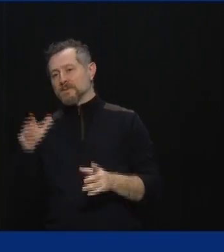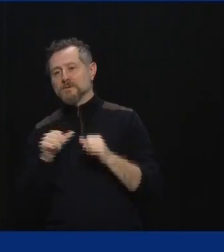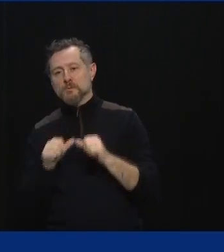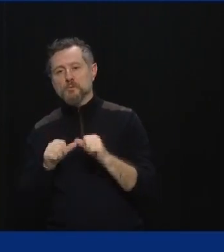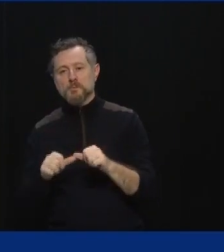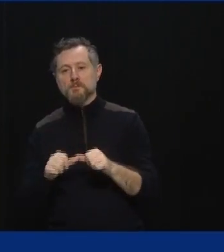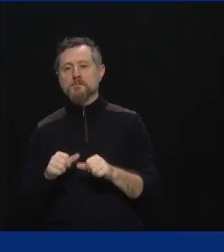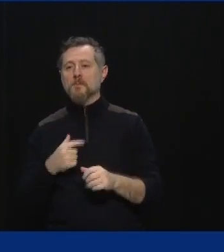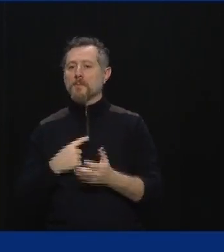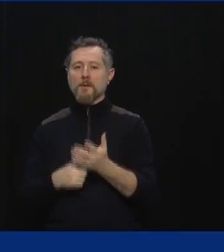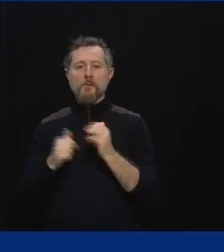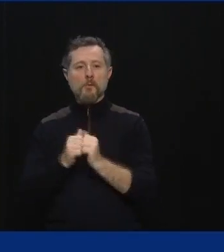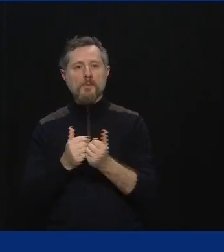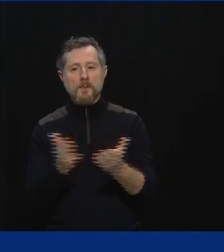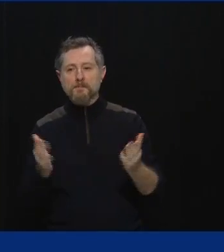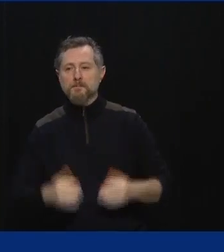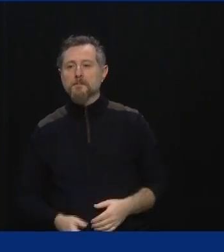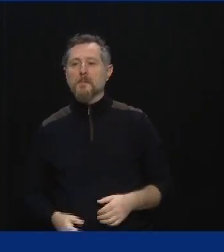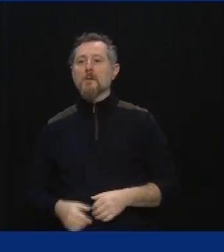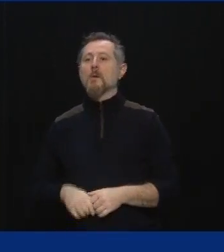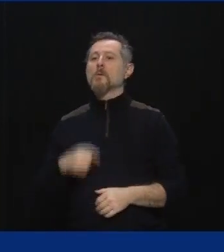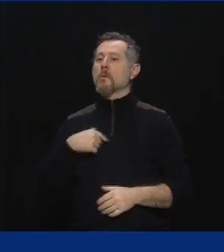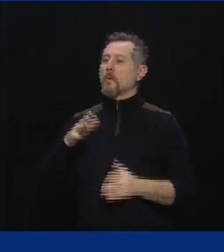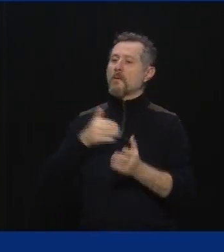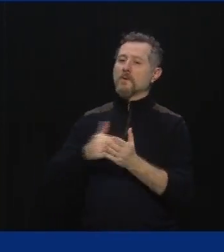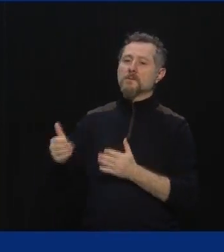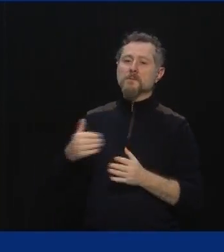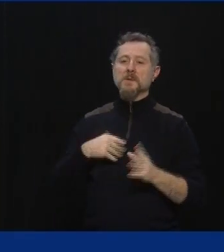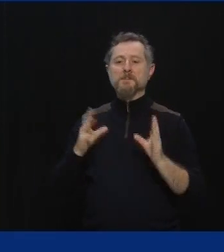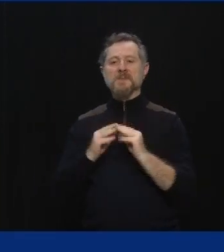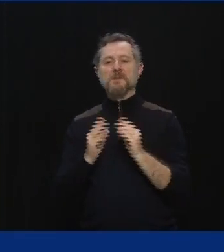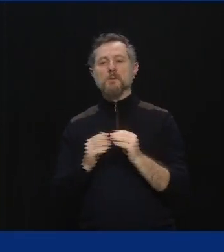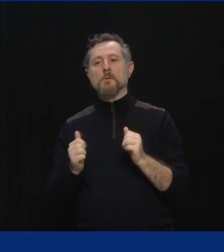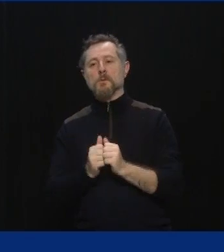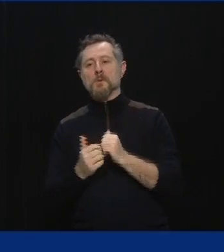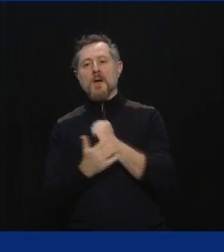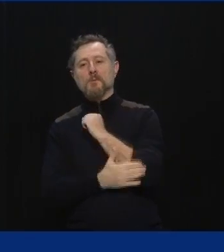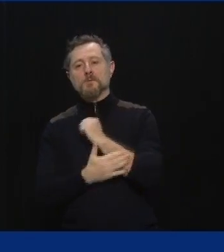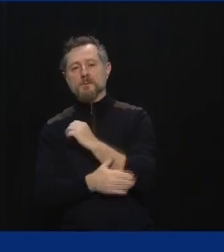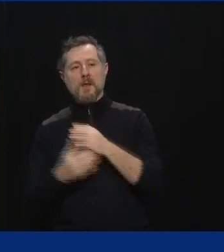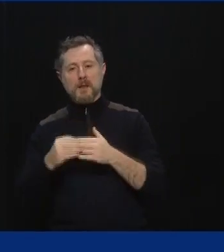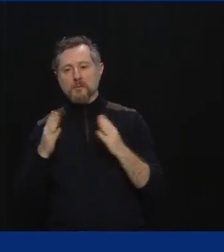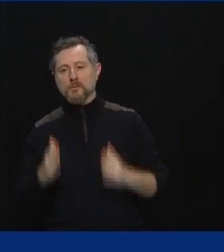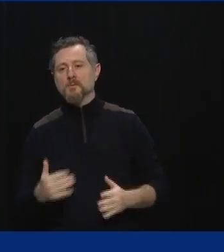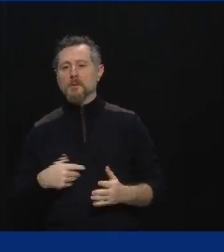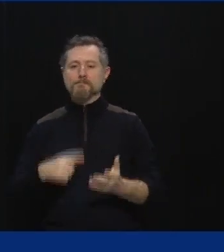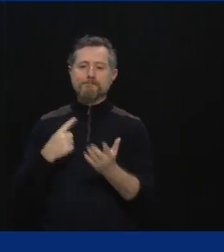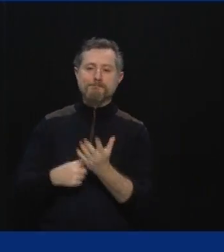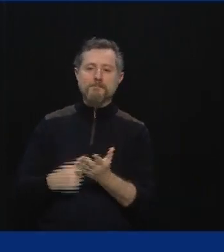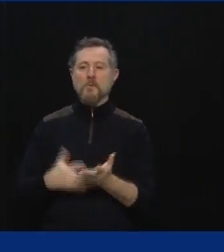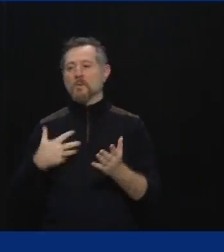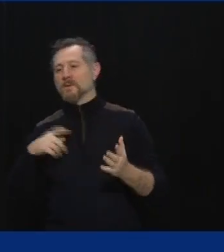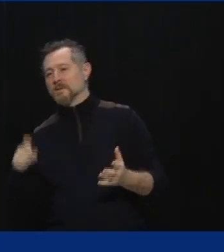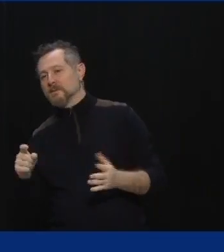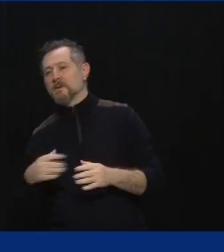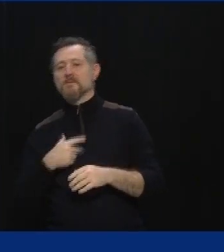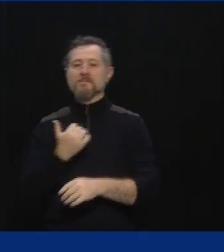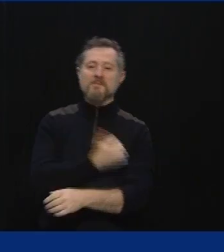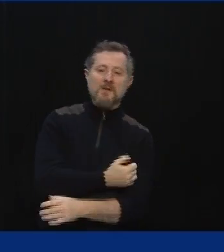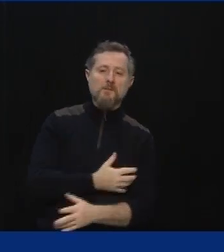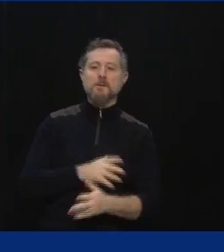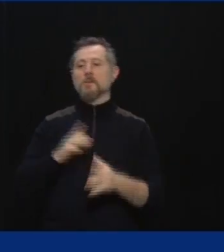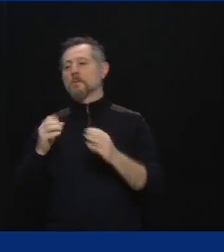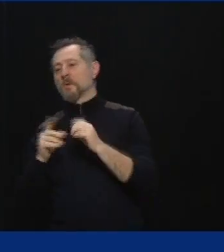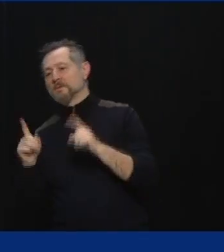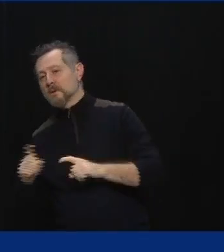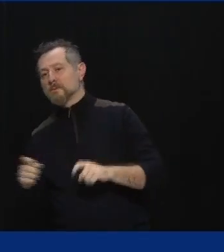as I do on frequent calls with our county leaders. Do you need a mass vac site? Do you need more personnel? Do you need more boosters? Would you like more testing kits? I've